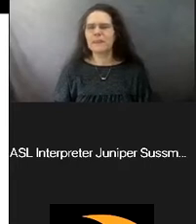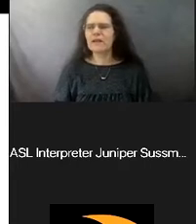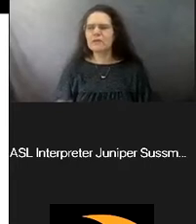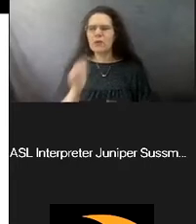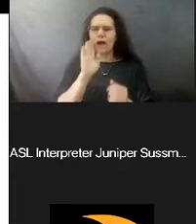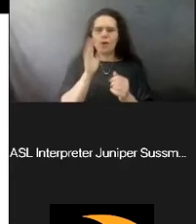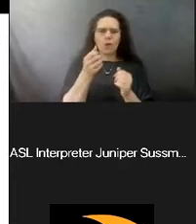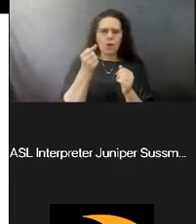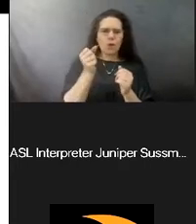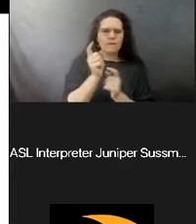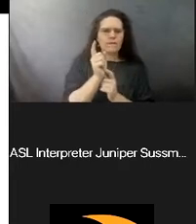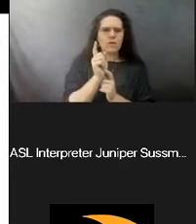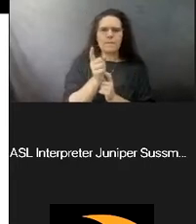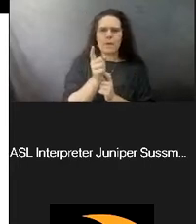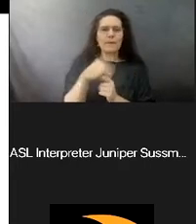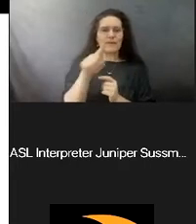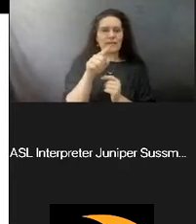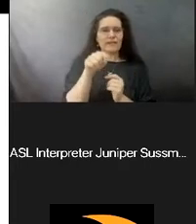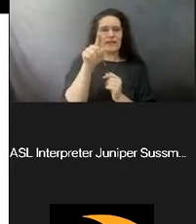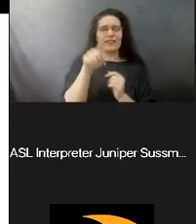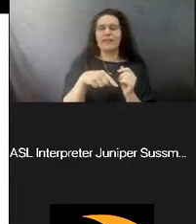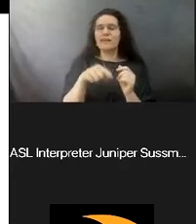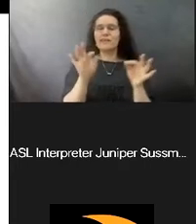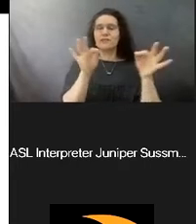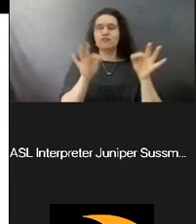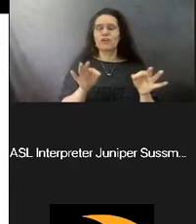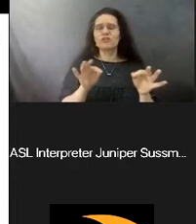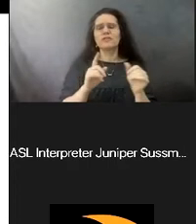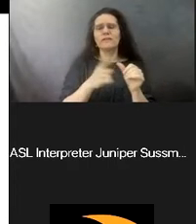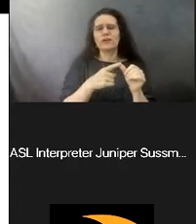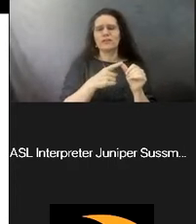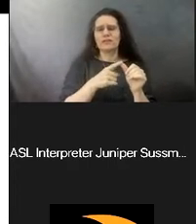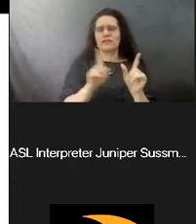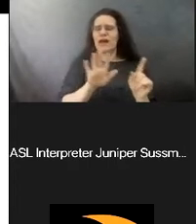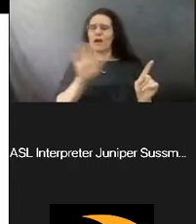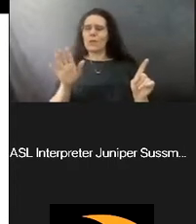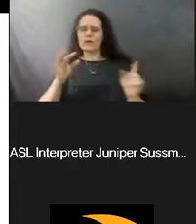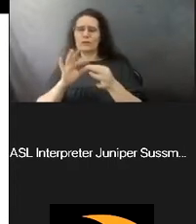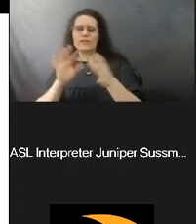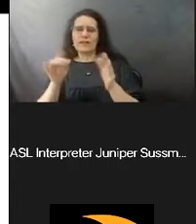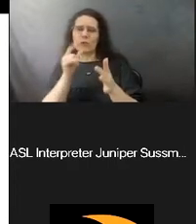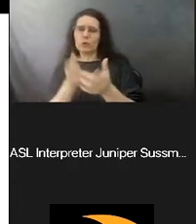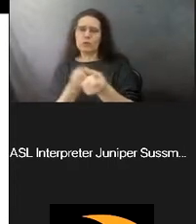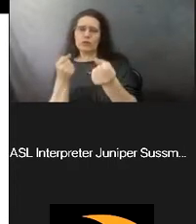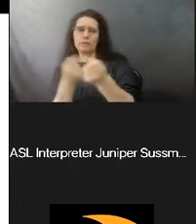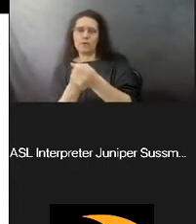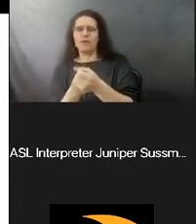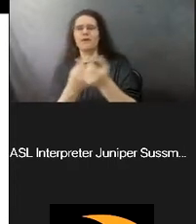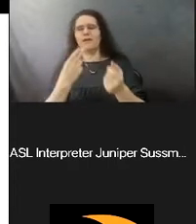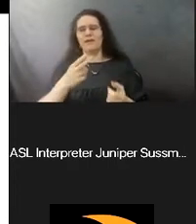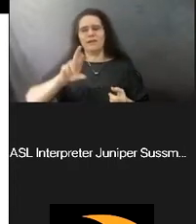that and those instructions on housekeeping, I just want to acknowledge that this webinar series is supported by the Health Resources and